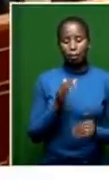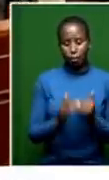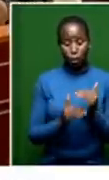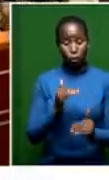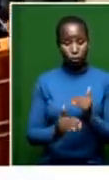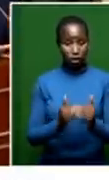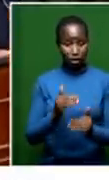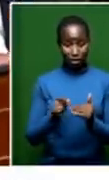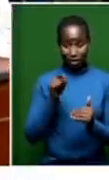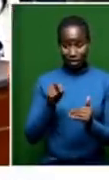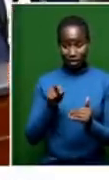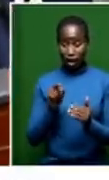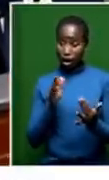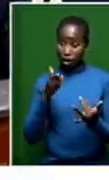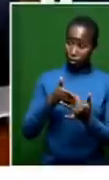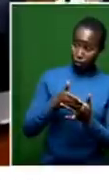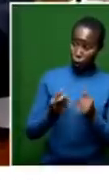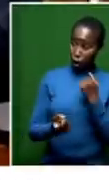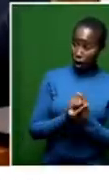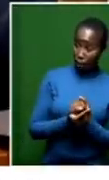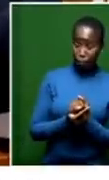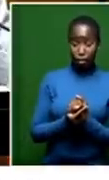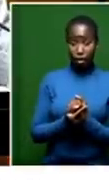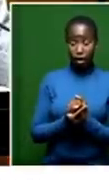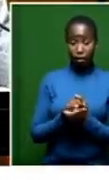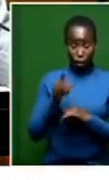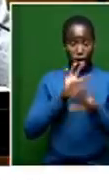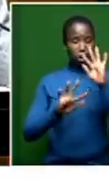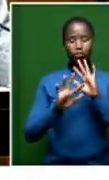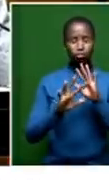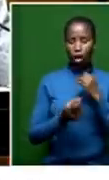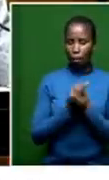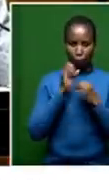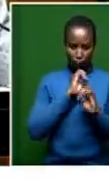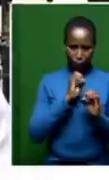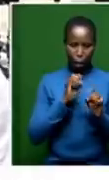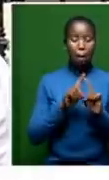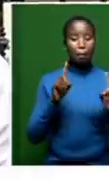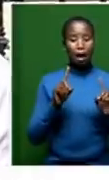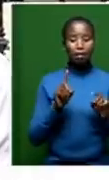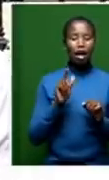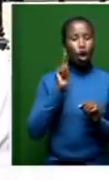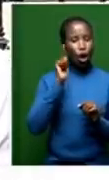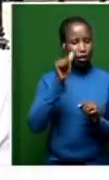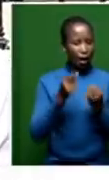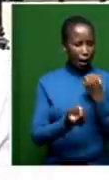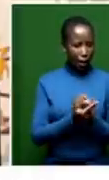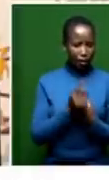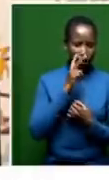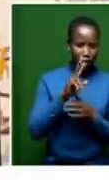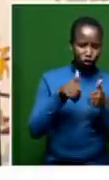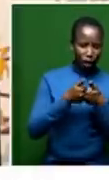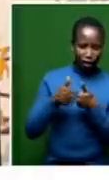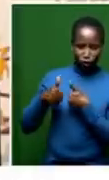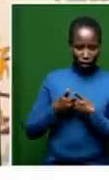been interdicted. We continue with our process. We started after a very long pause, given these kind of challenges.